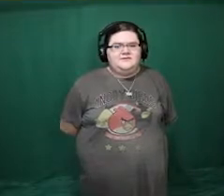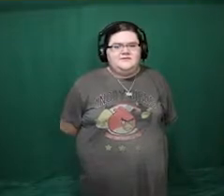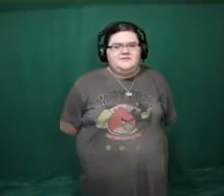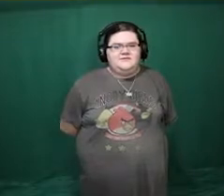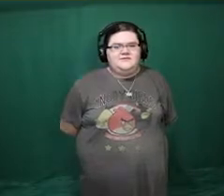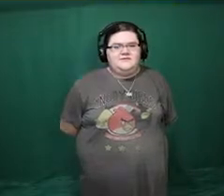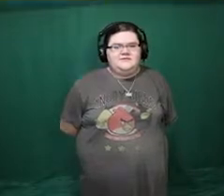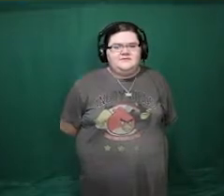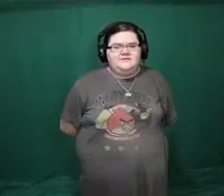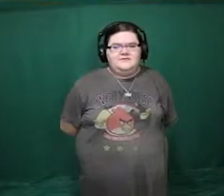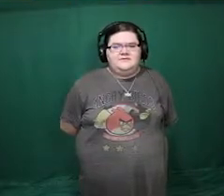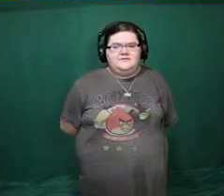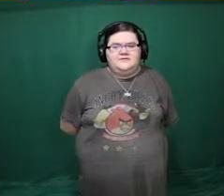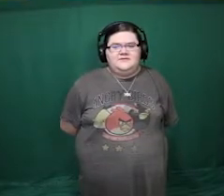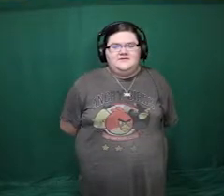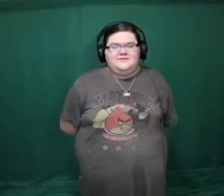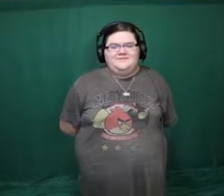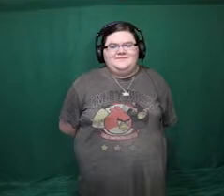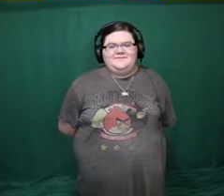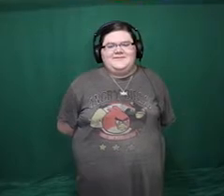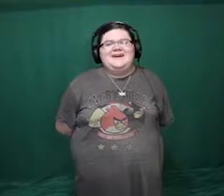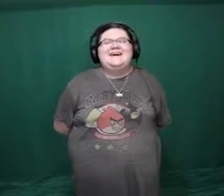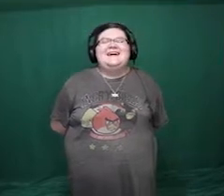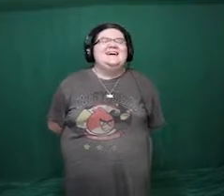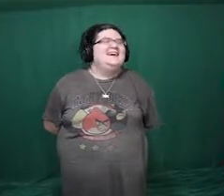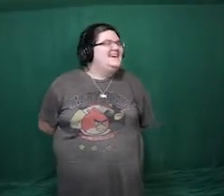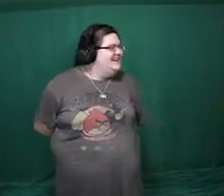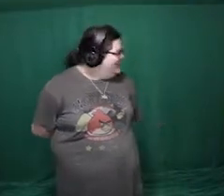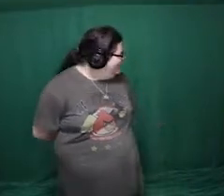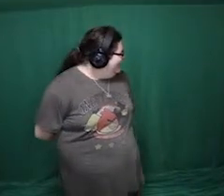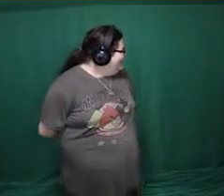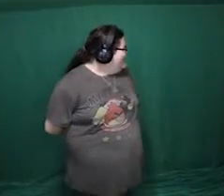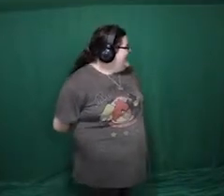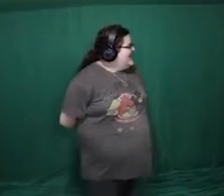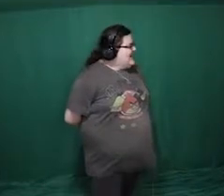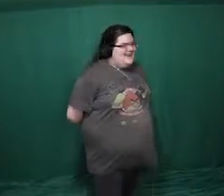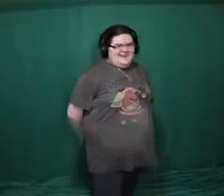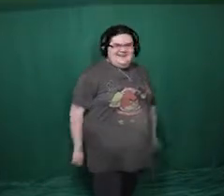Yes! Wait, you did fuck! It! Fuck! No, I didn't.